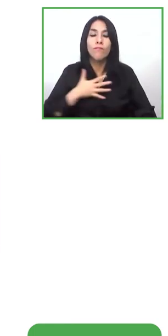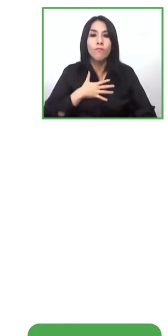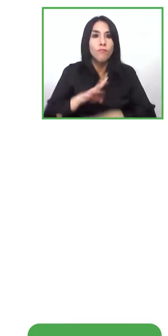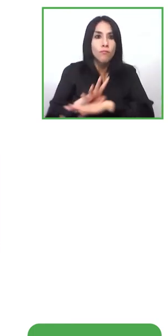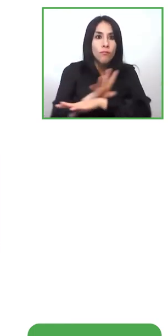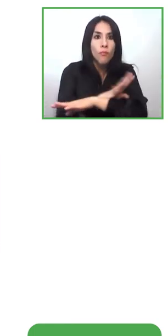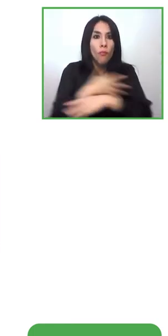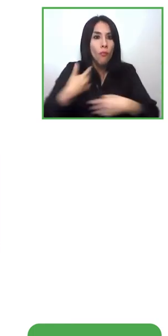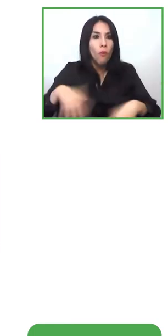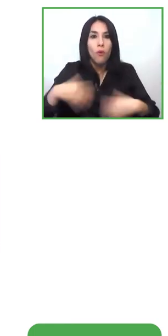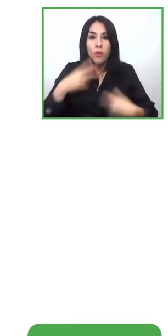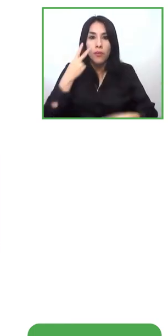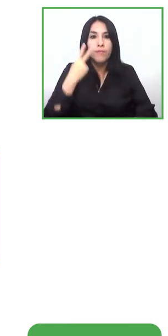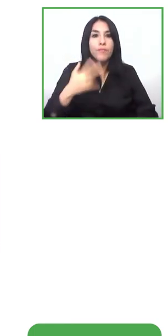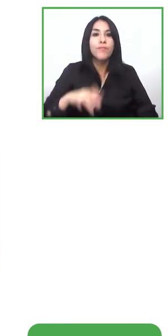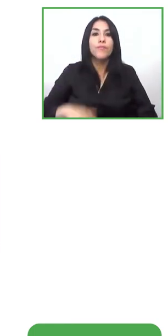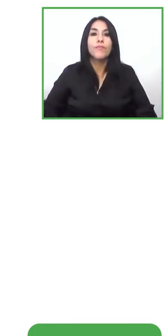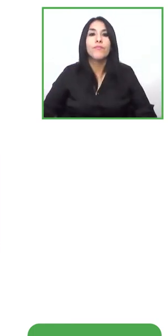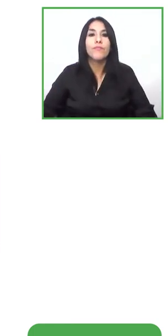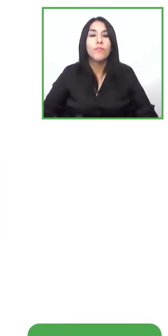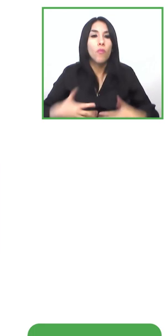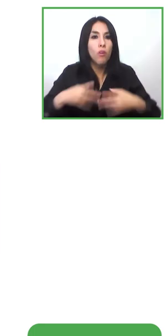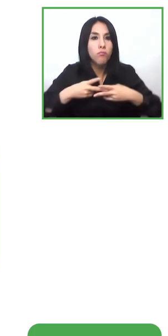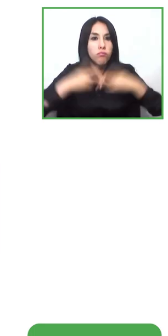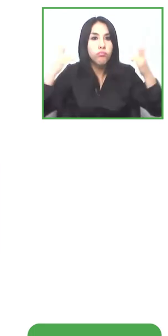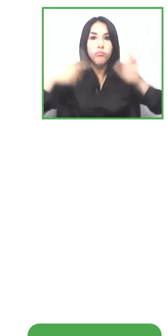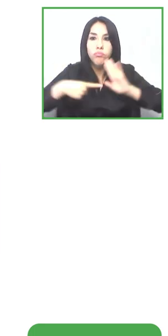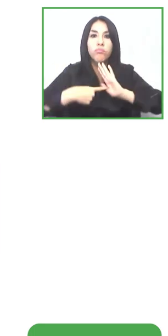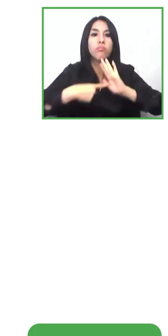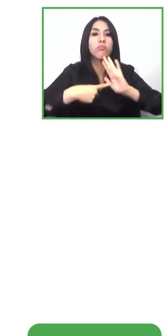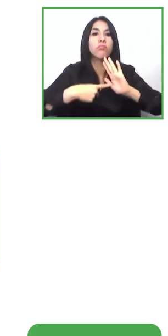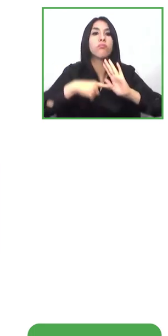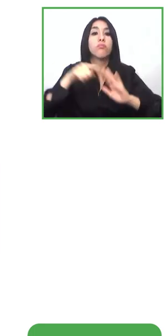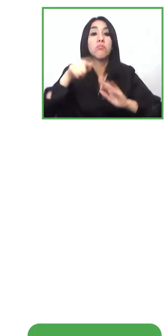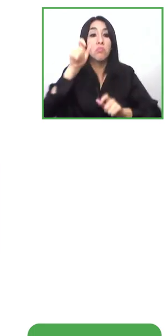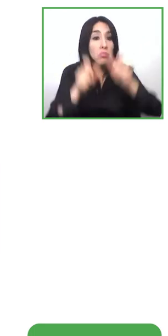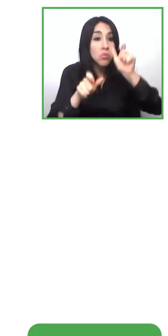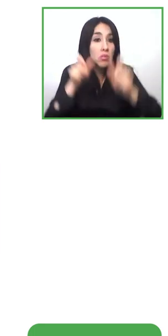receiving this information, but thanks to everyone